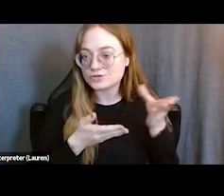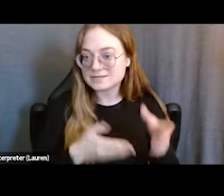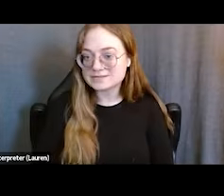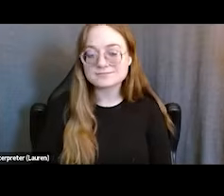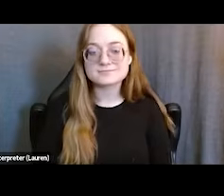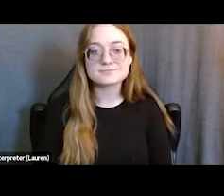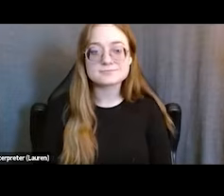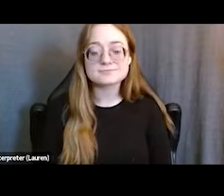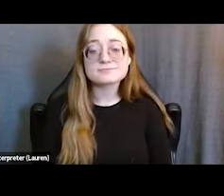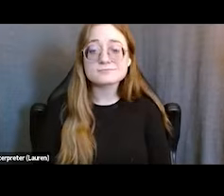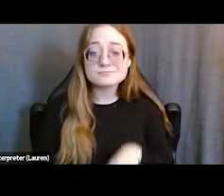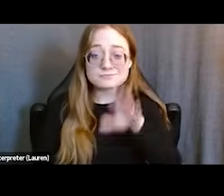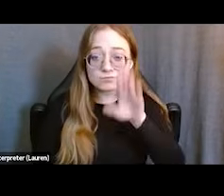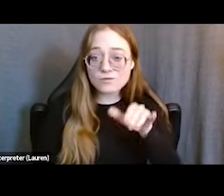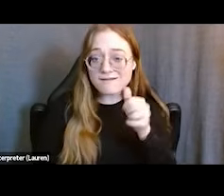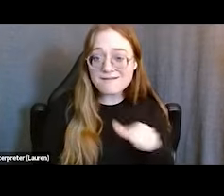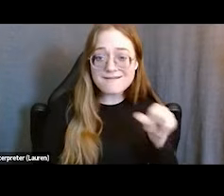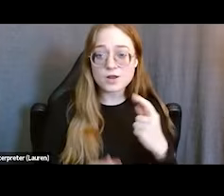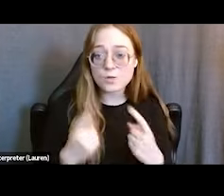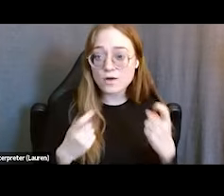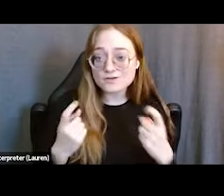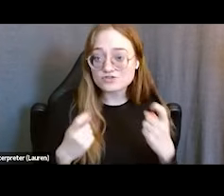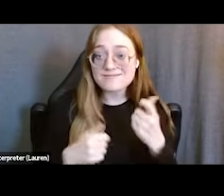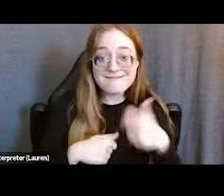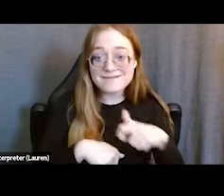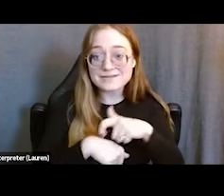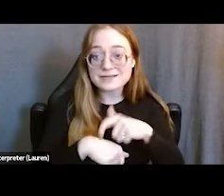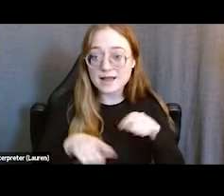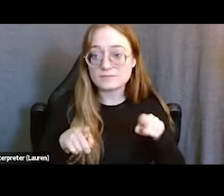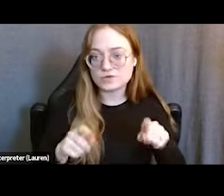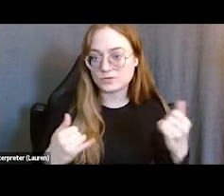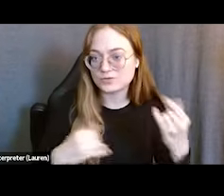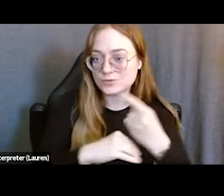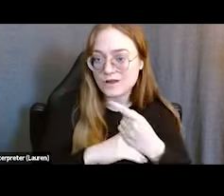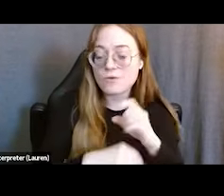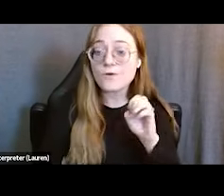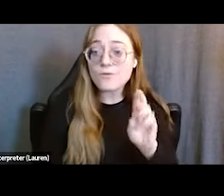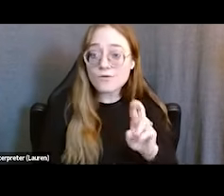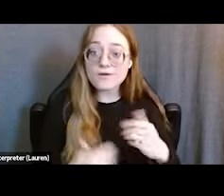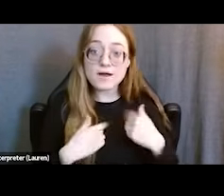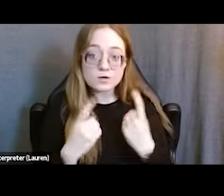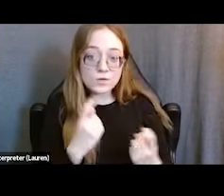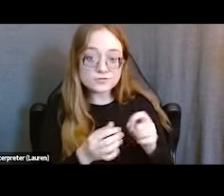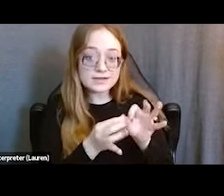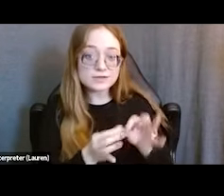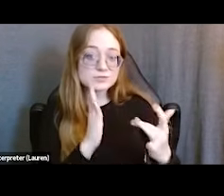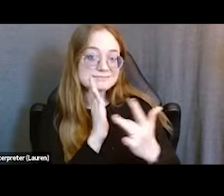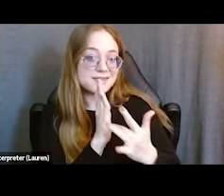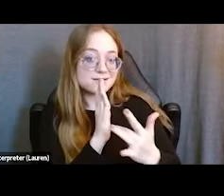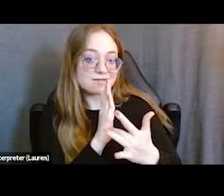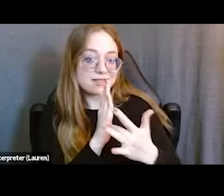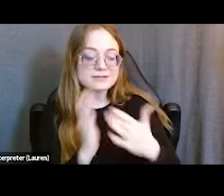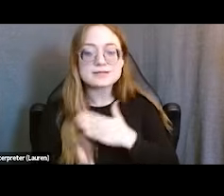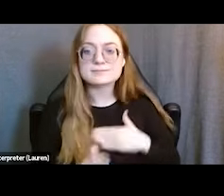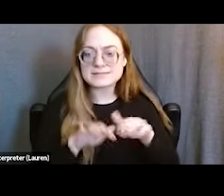If you have any questions for the presenters at any time during the day, or if you have questions with regard to the technology, please